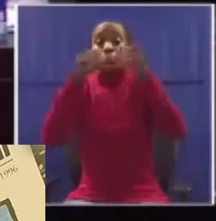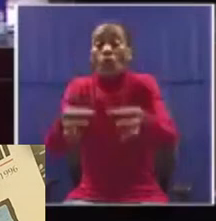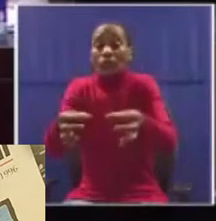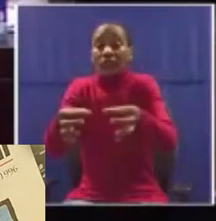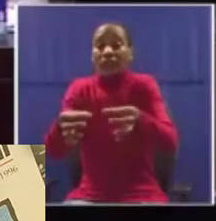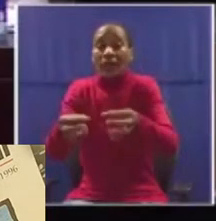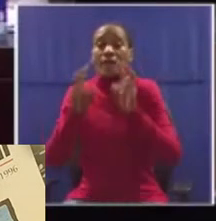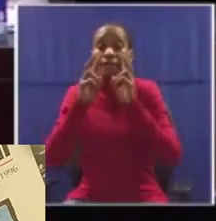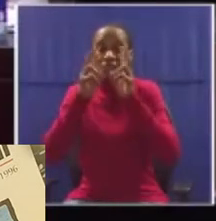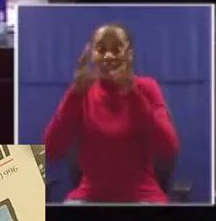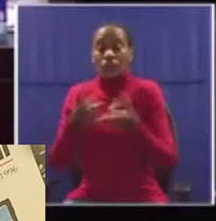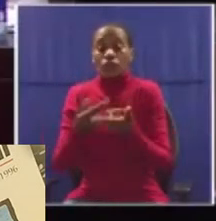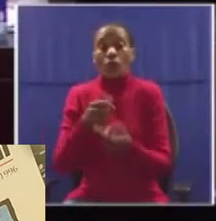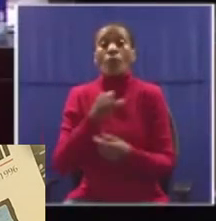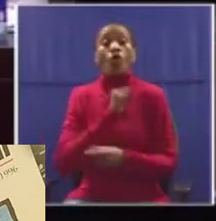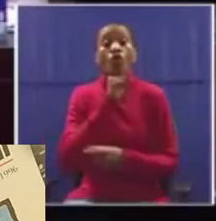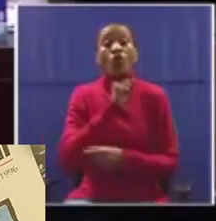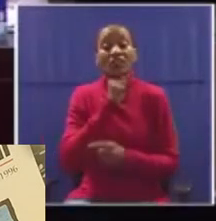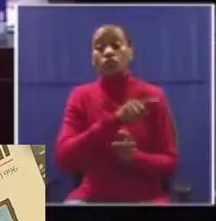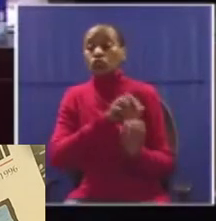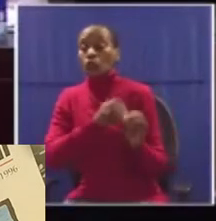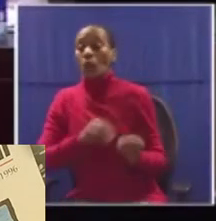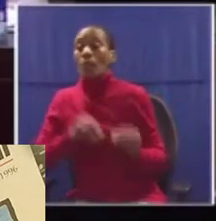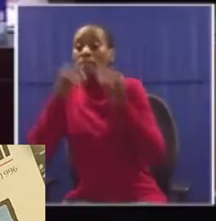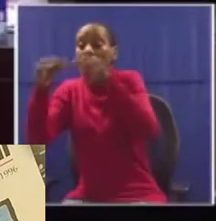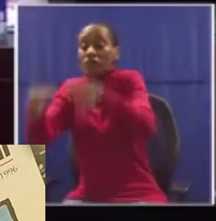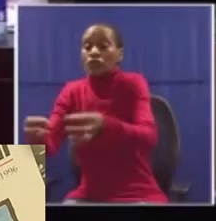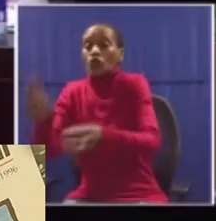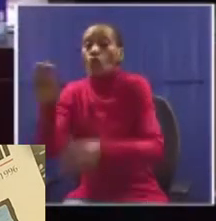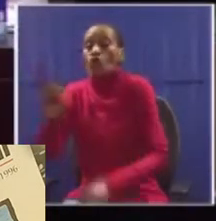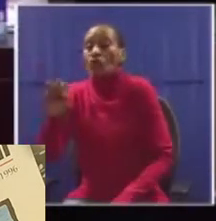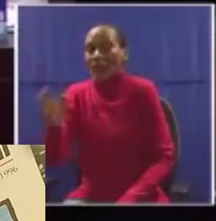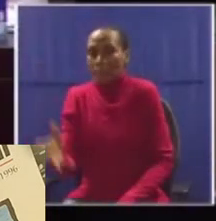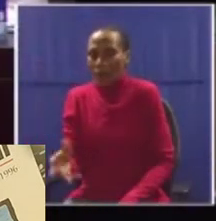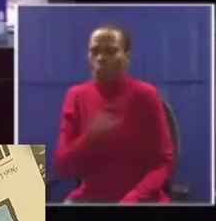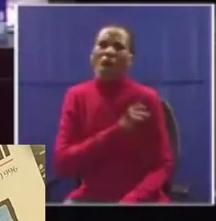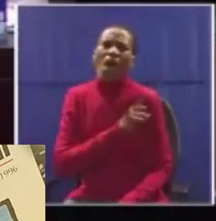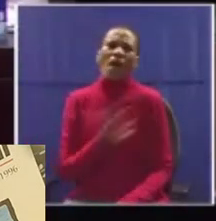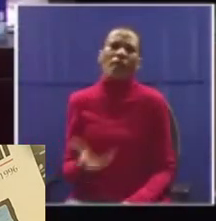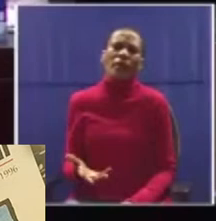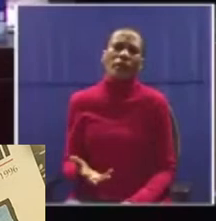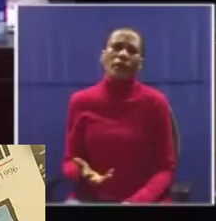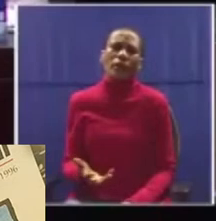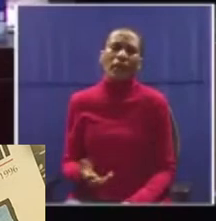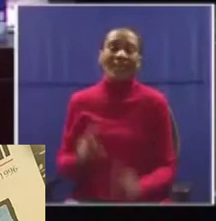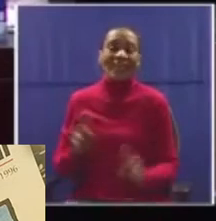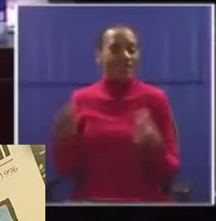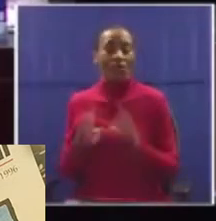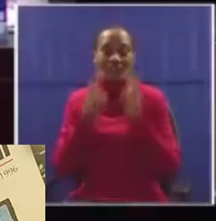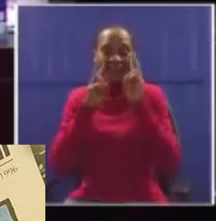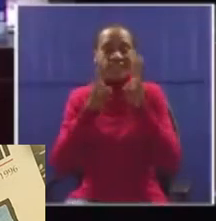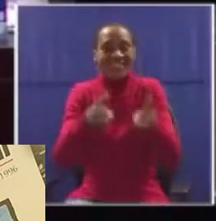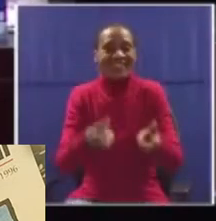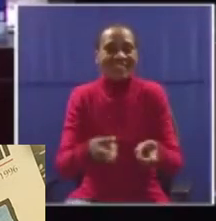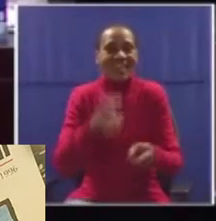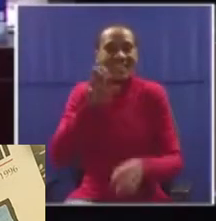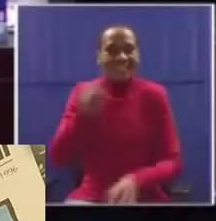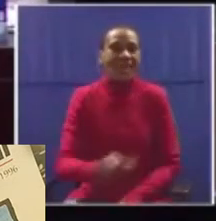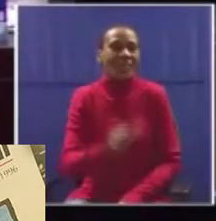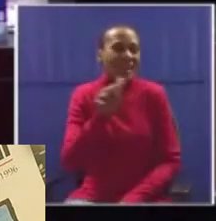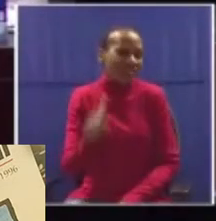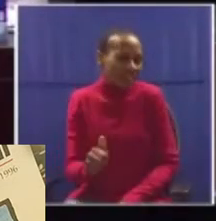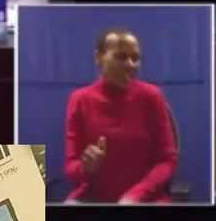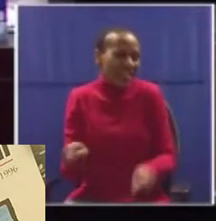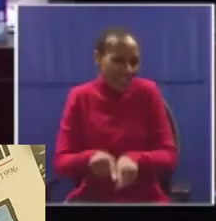to South Africa from August to November because they did not consider it to be proper for them to be in South Africa at the same time as